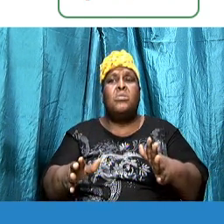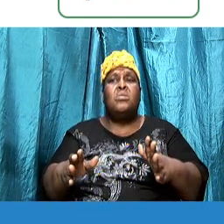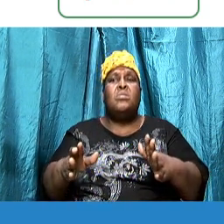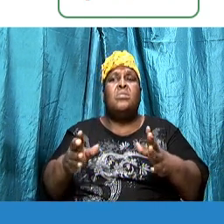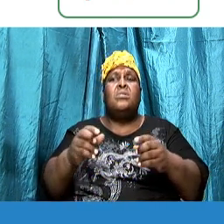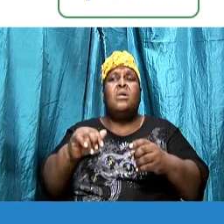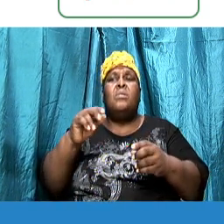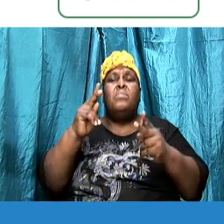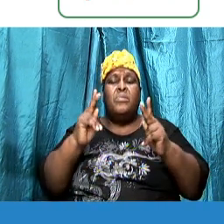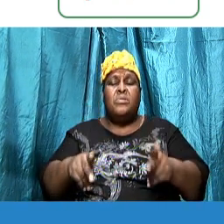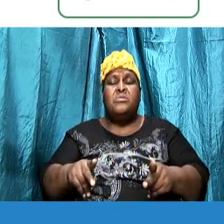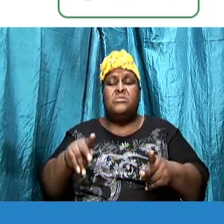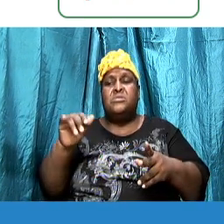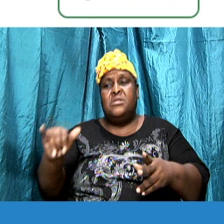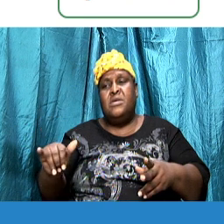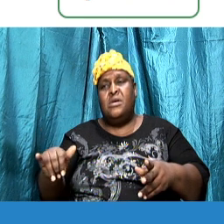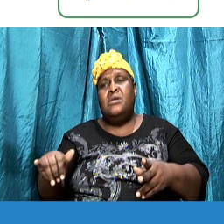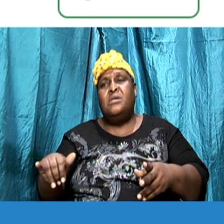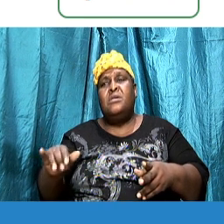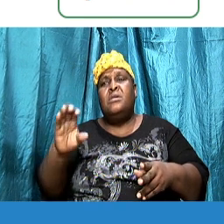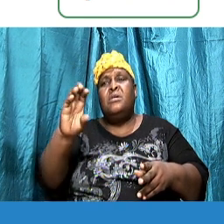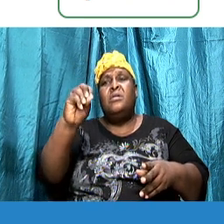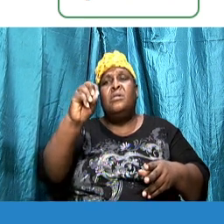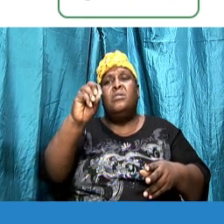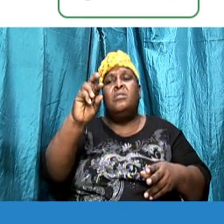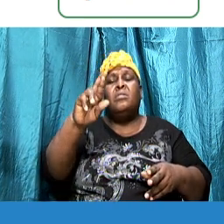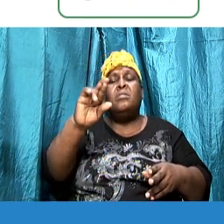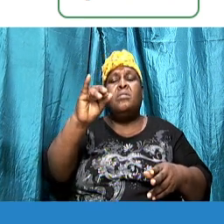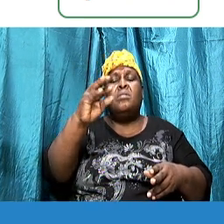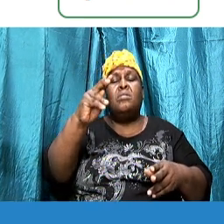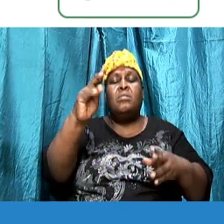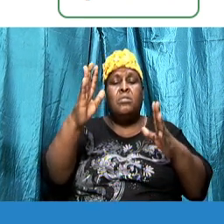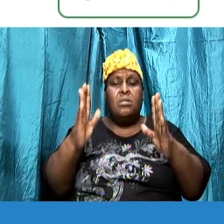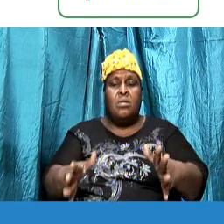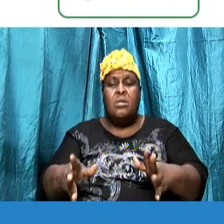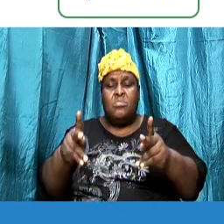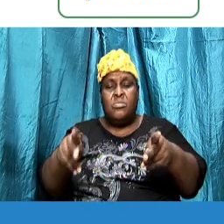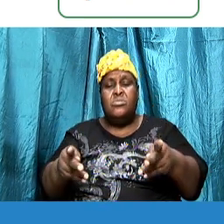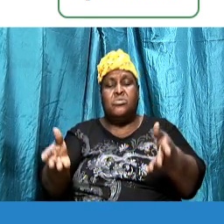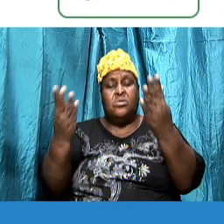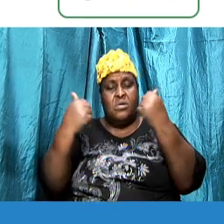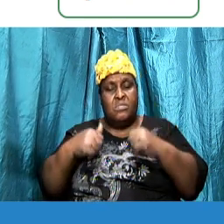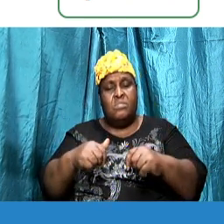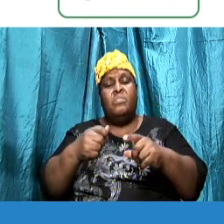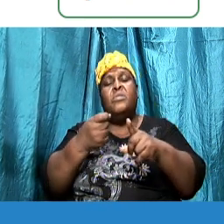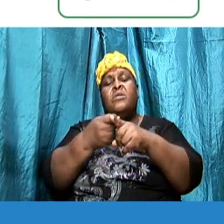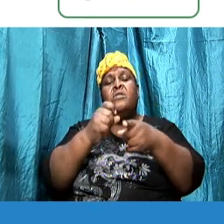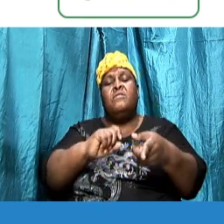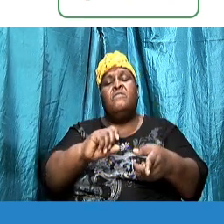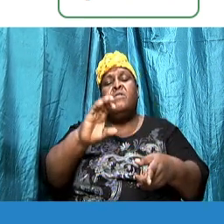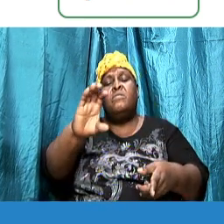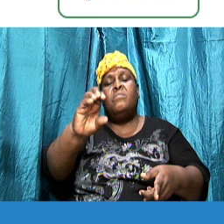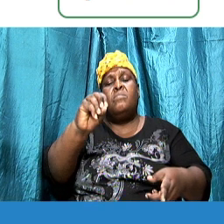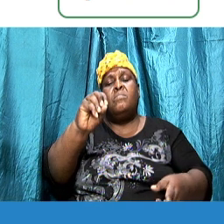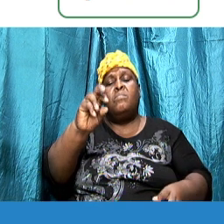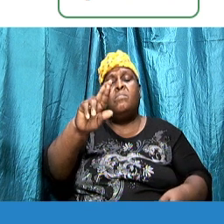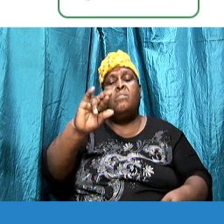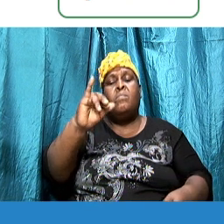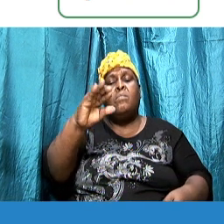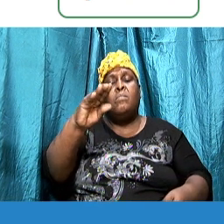that comes from Corinth. But to be a Corinthian was to be a